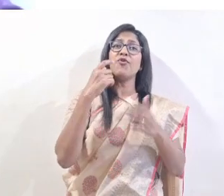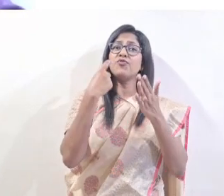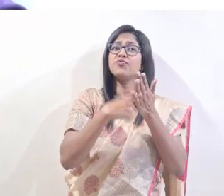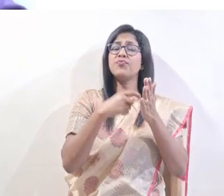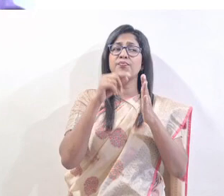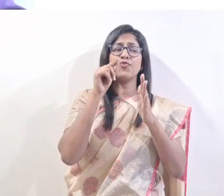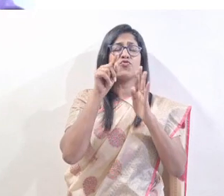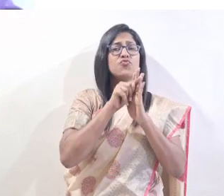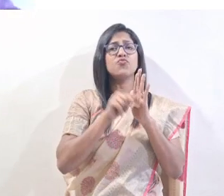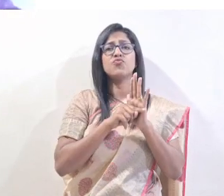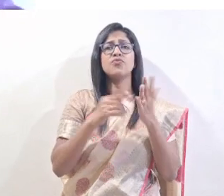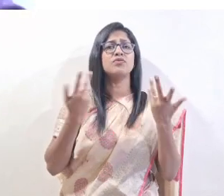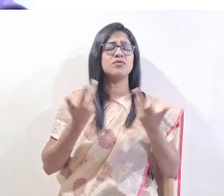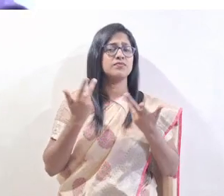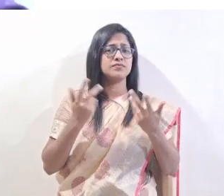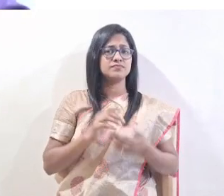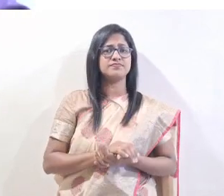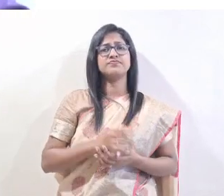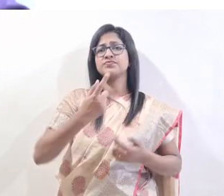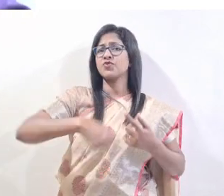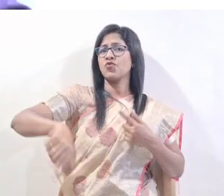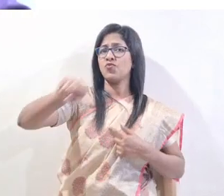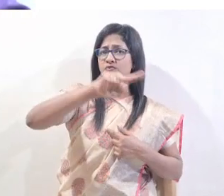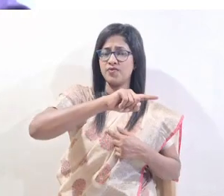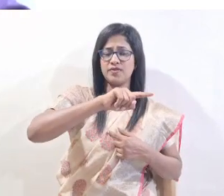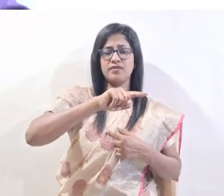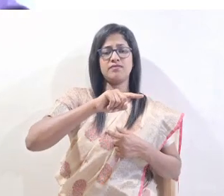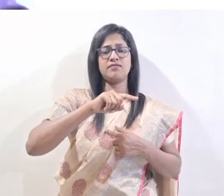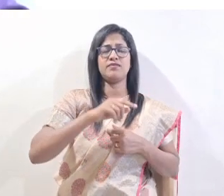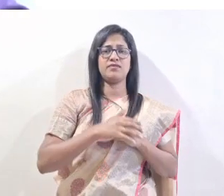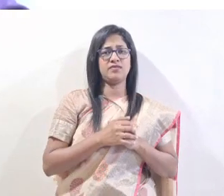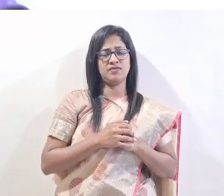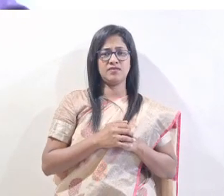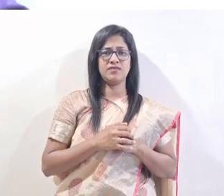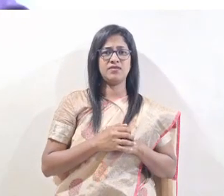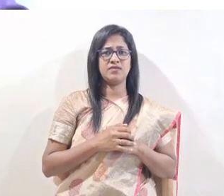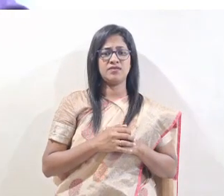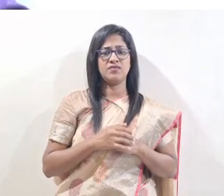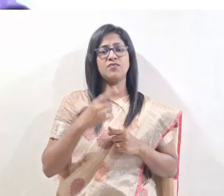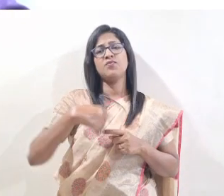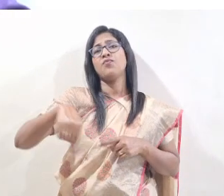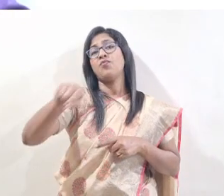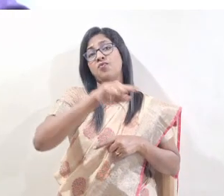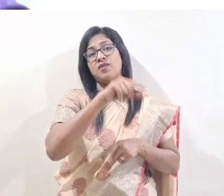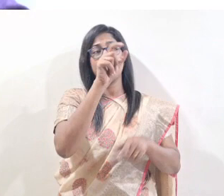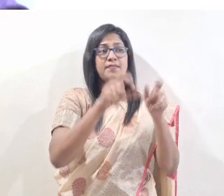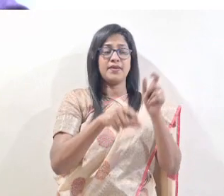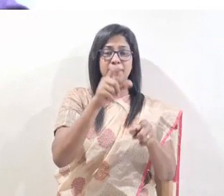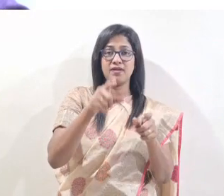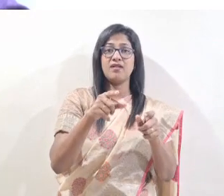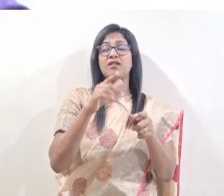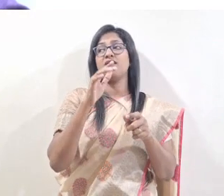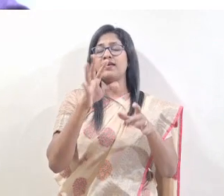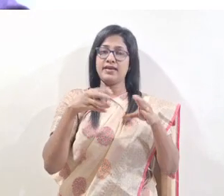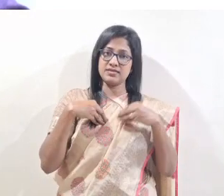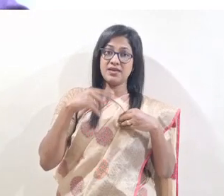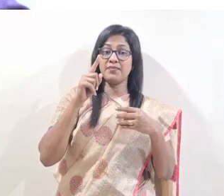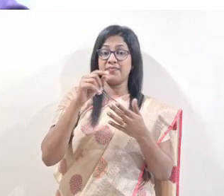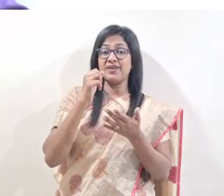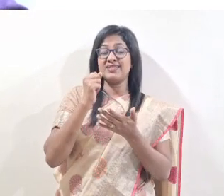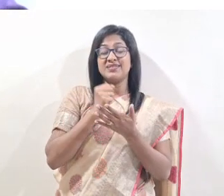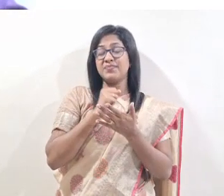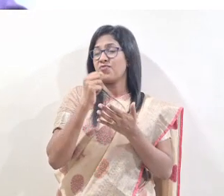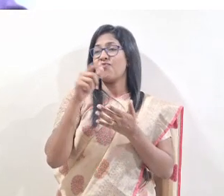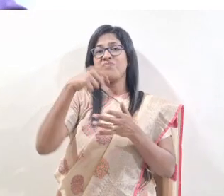cornerstones? Now, this everybody accepts, not everybody practices, but the